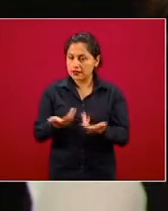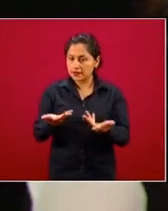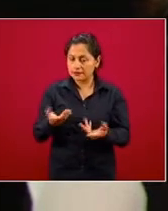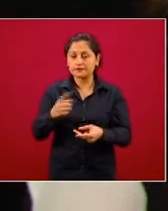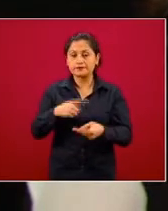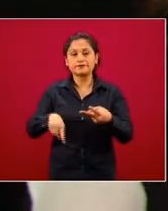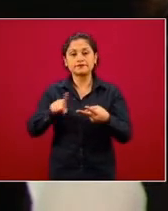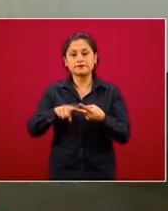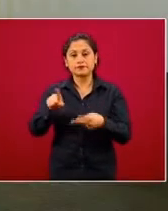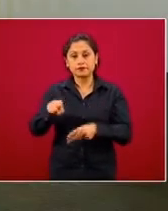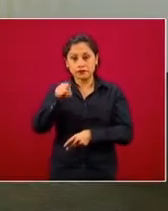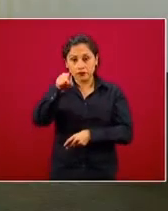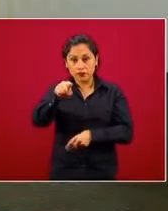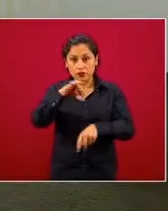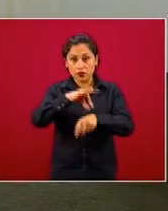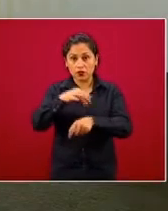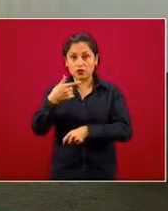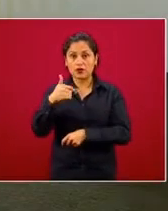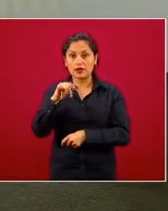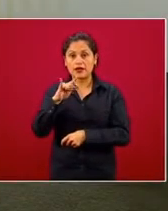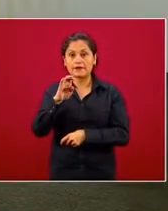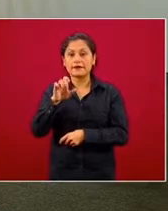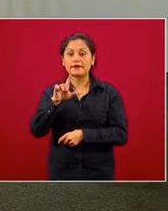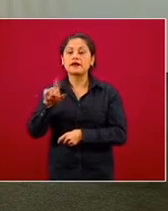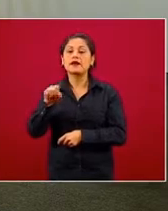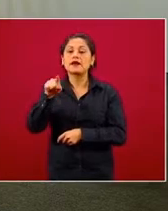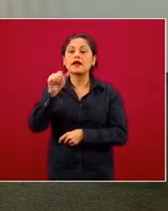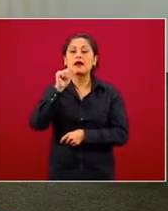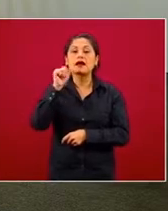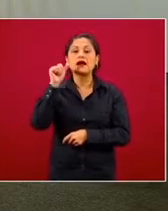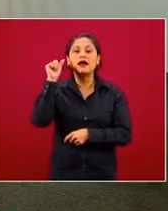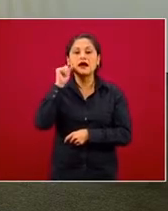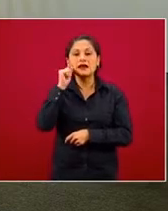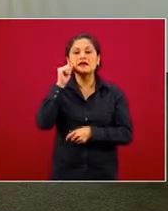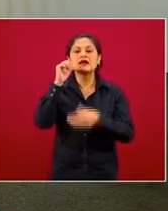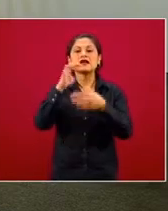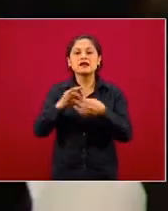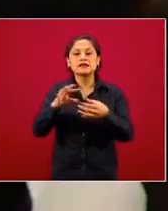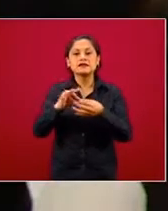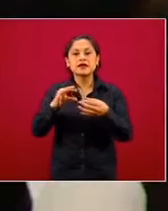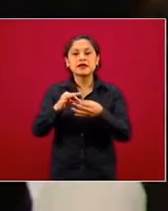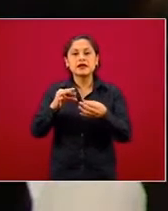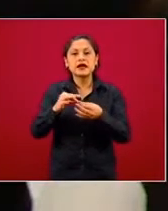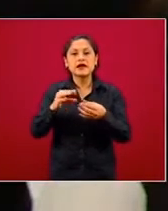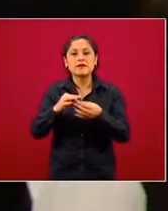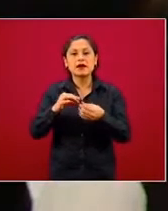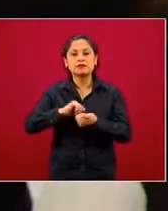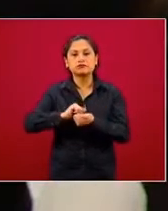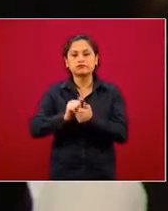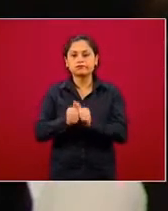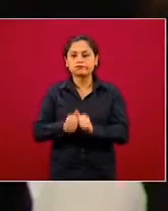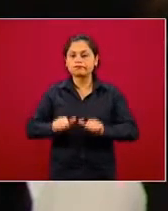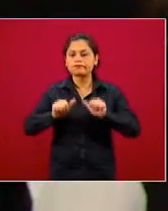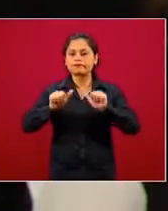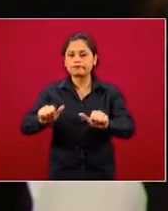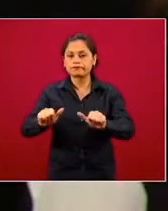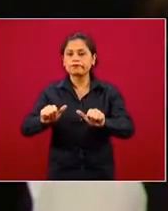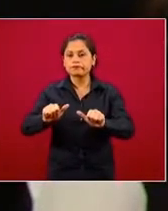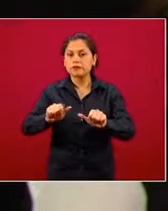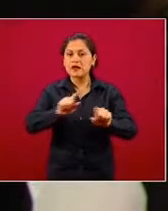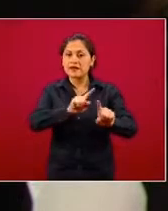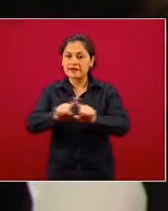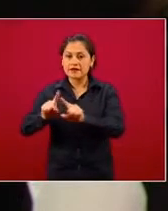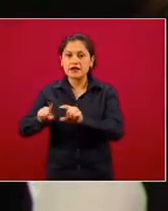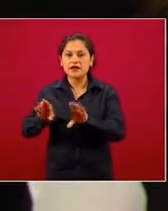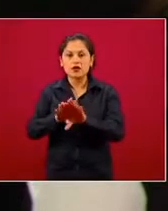doctor yesterday, you Gatela, usted spoke hablaba about ayer de la inmunidad de something rebaño. of ¿Qué flock implicancia immunity, tendrá esto and this was precisamente a para la apertura program. escalonada de This los